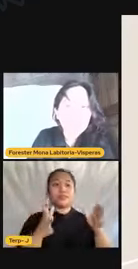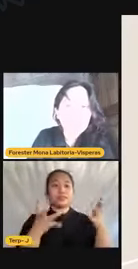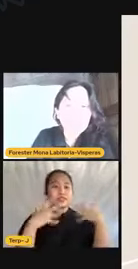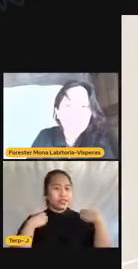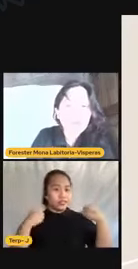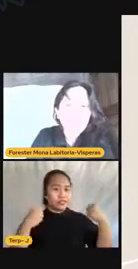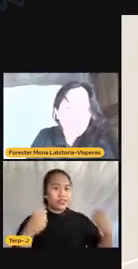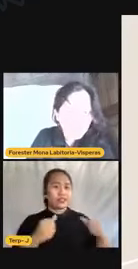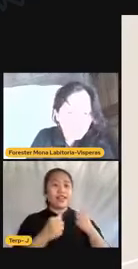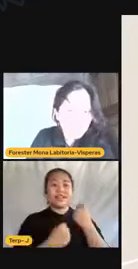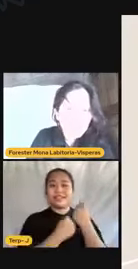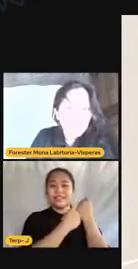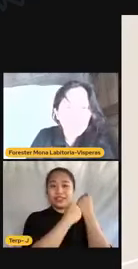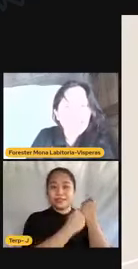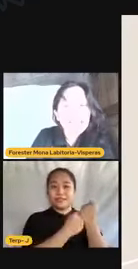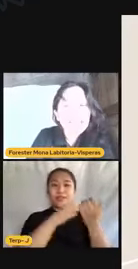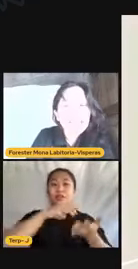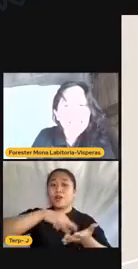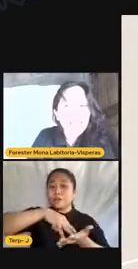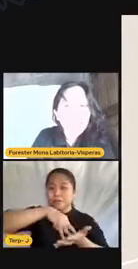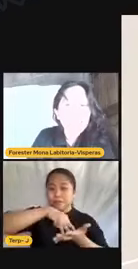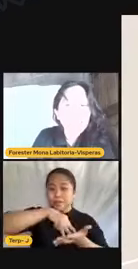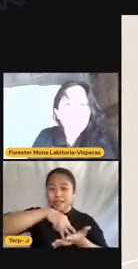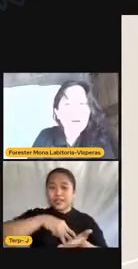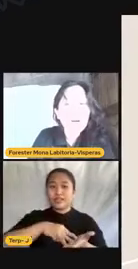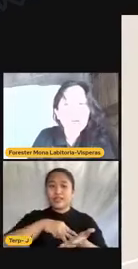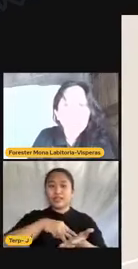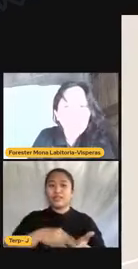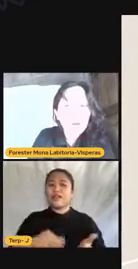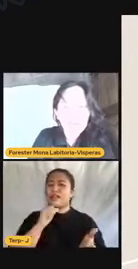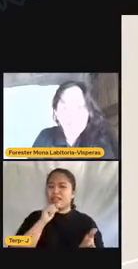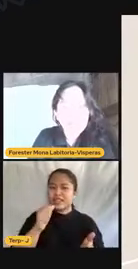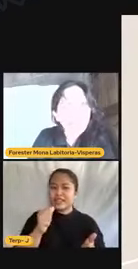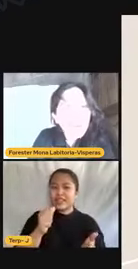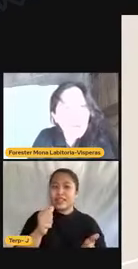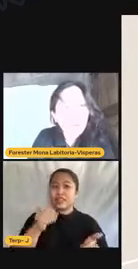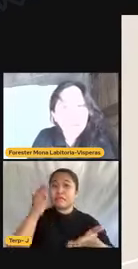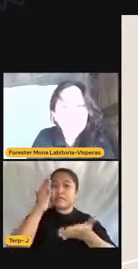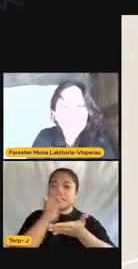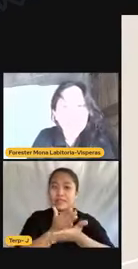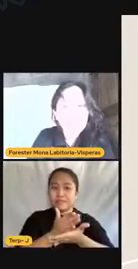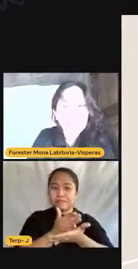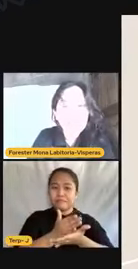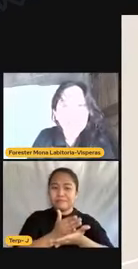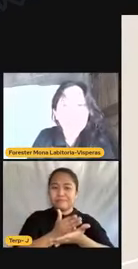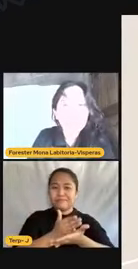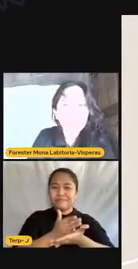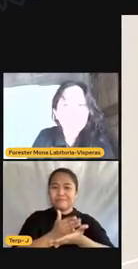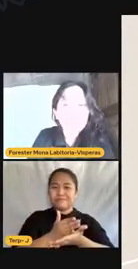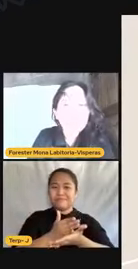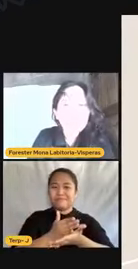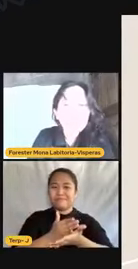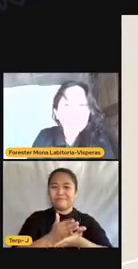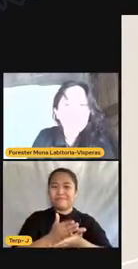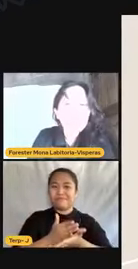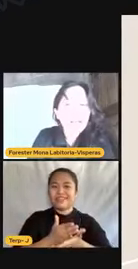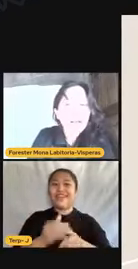her weakness, which was reading, so that it does not become a roadblock, and now she's succeeding.